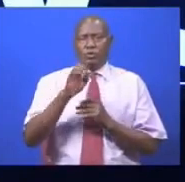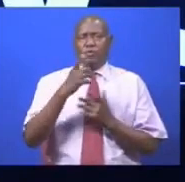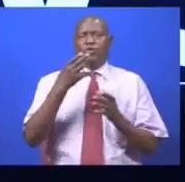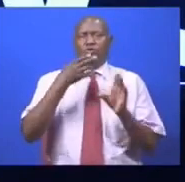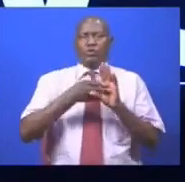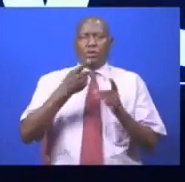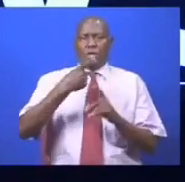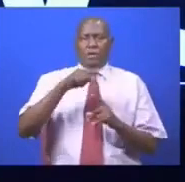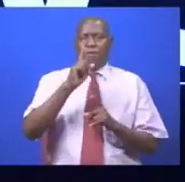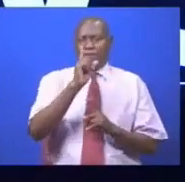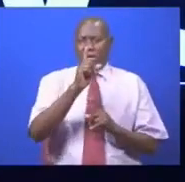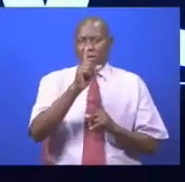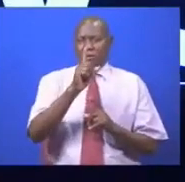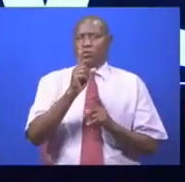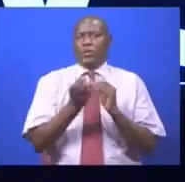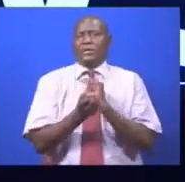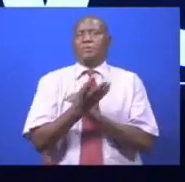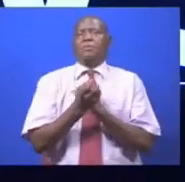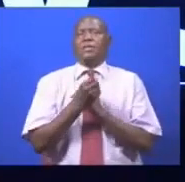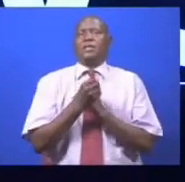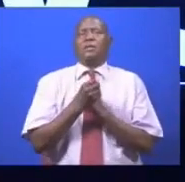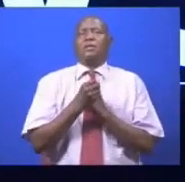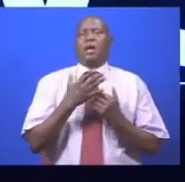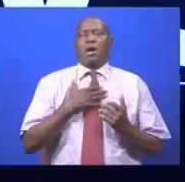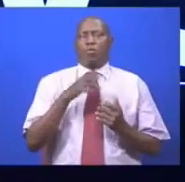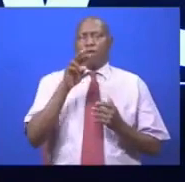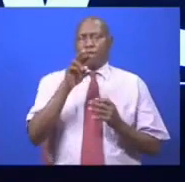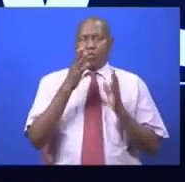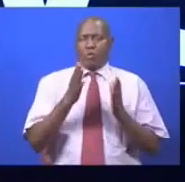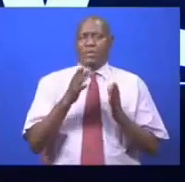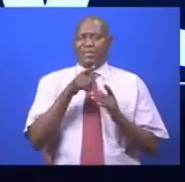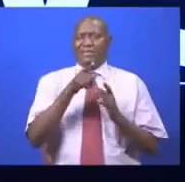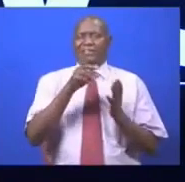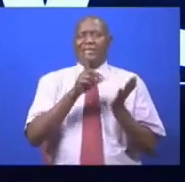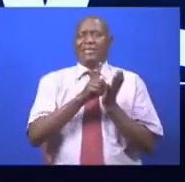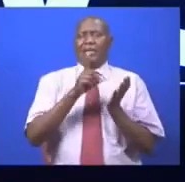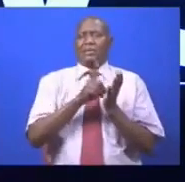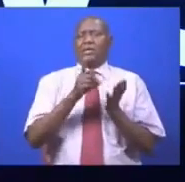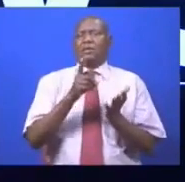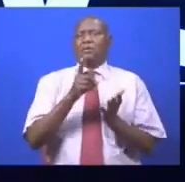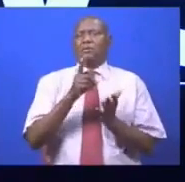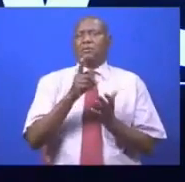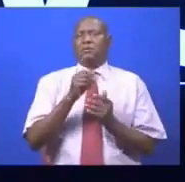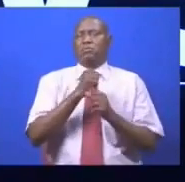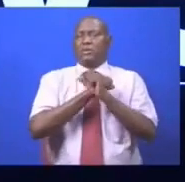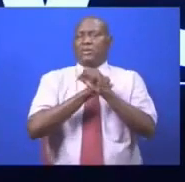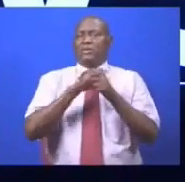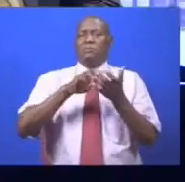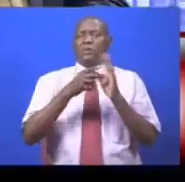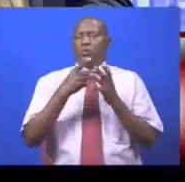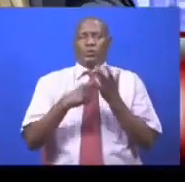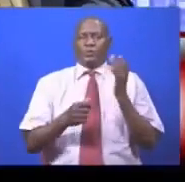to our viewers what data protection and safety means. What exactly does also data breach mean? What do these terms